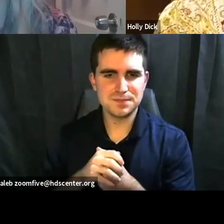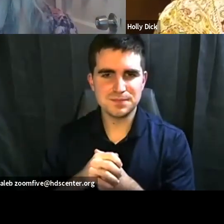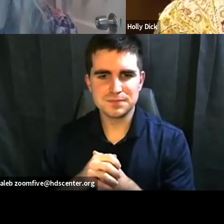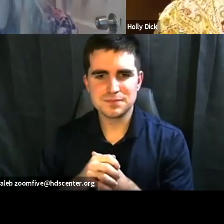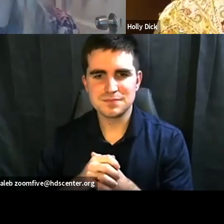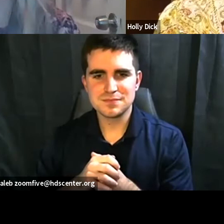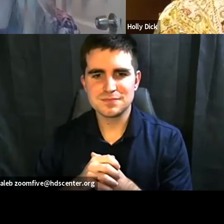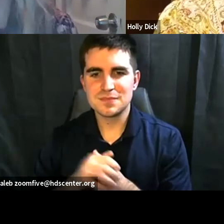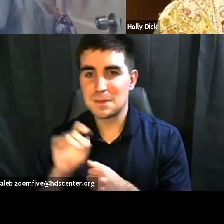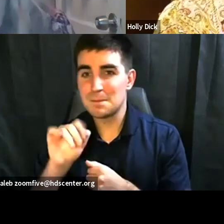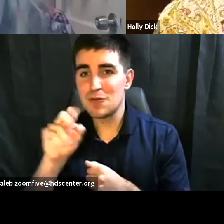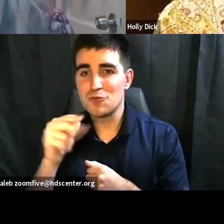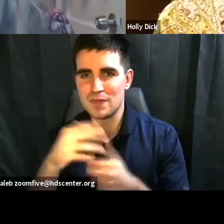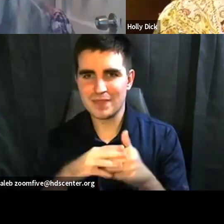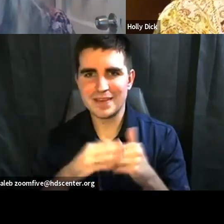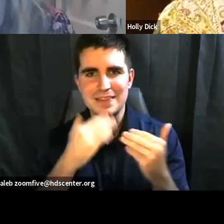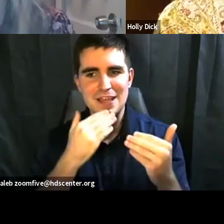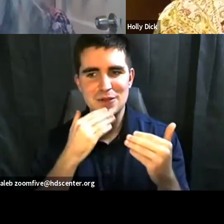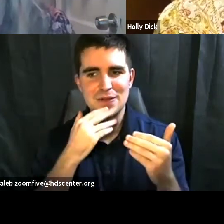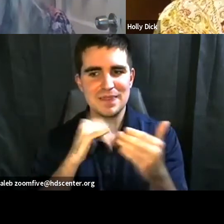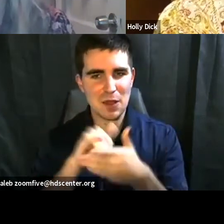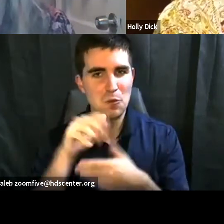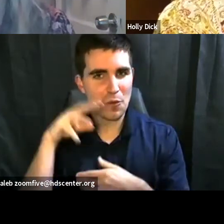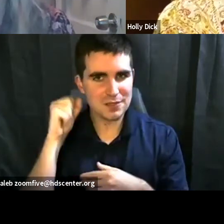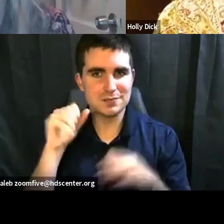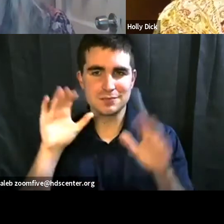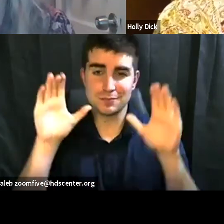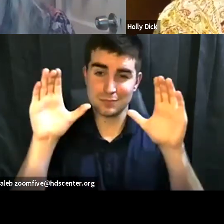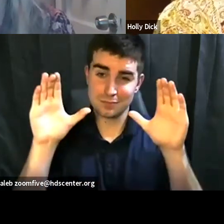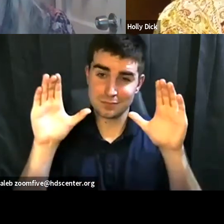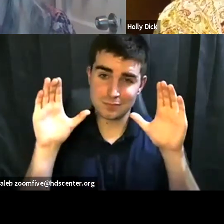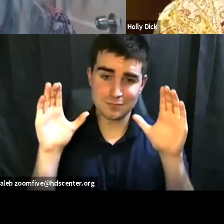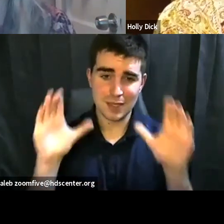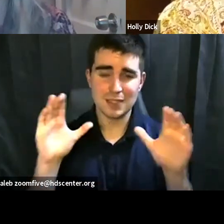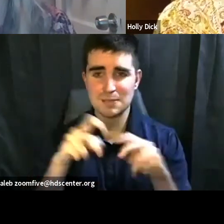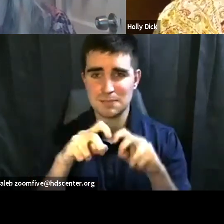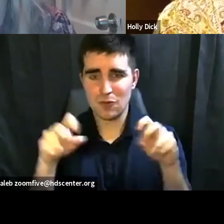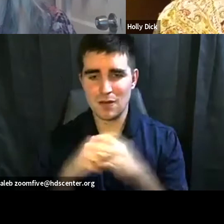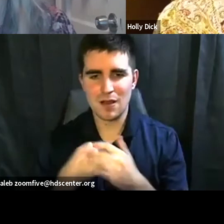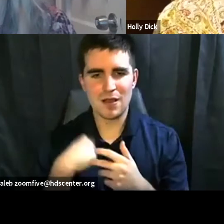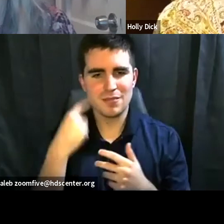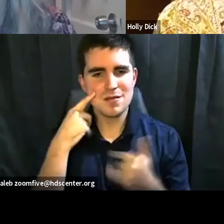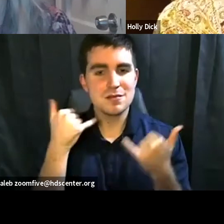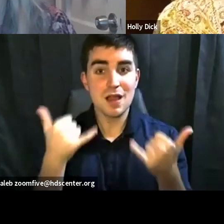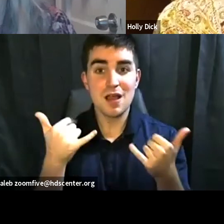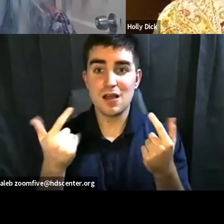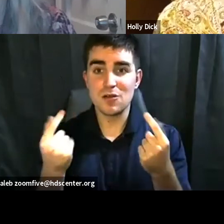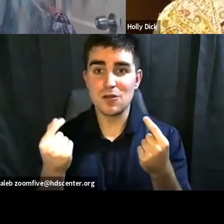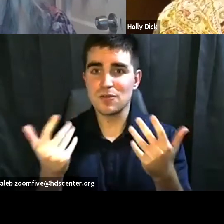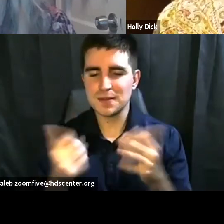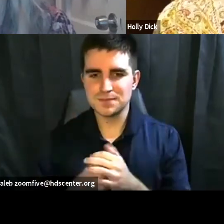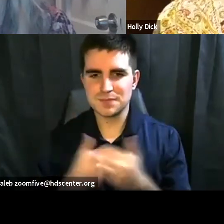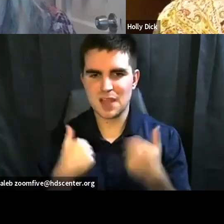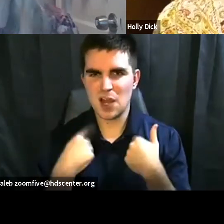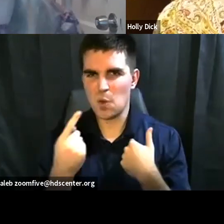Sarah, thank you. And that was an amazing panel. I think that what we are going to do at the moment, we just had one